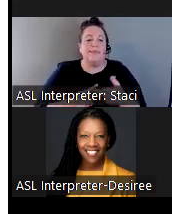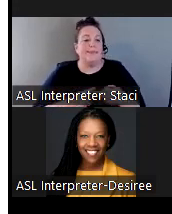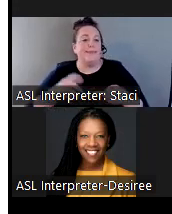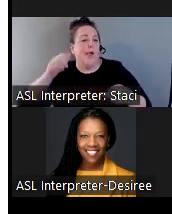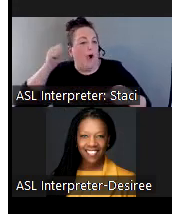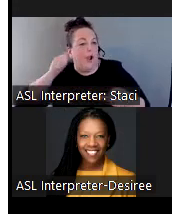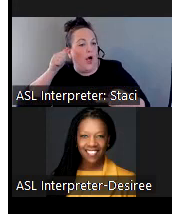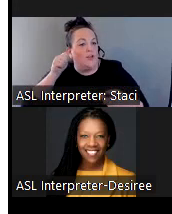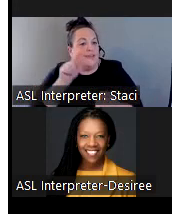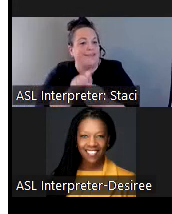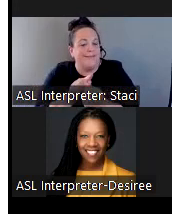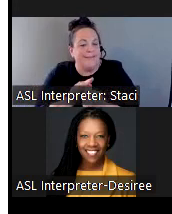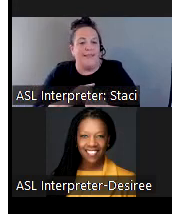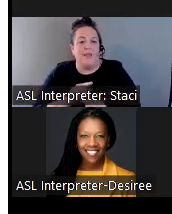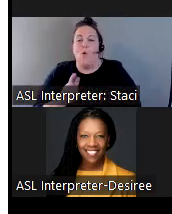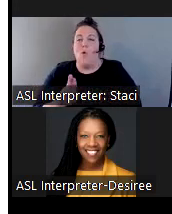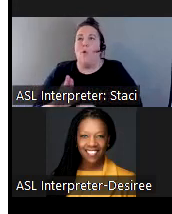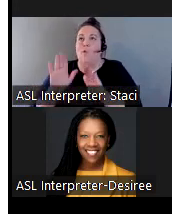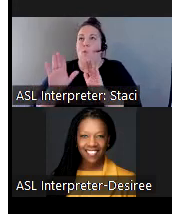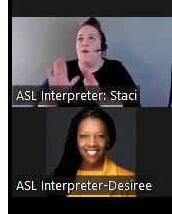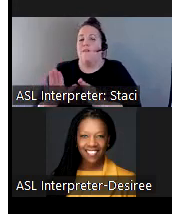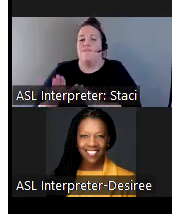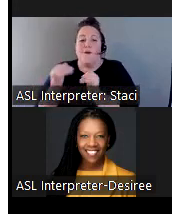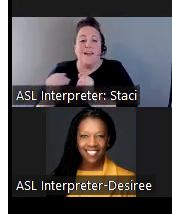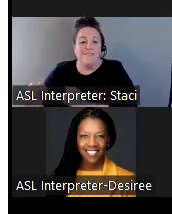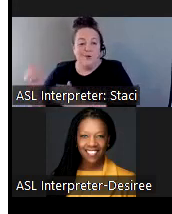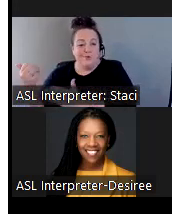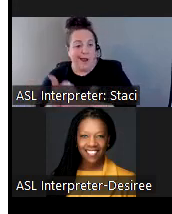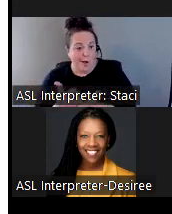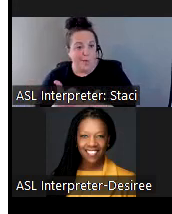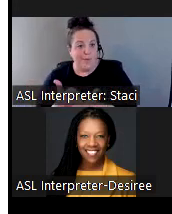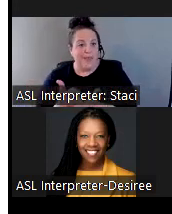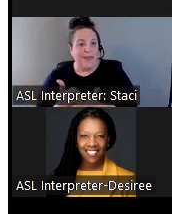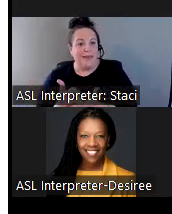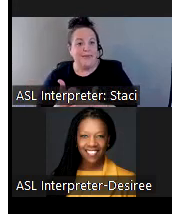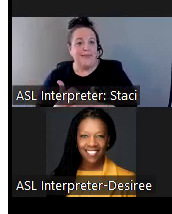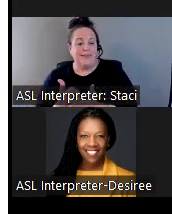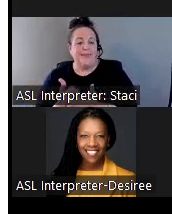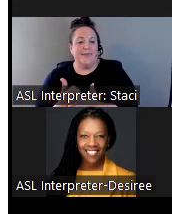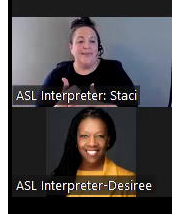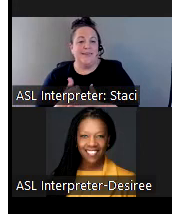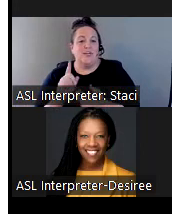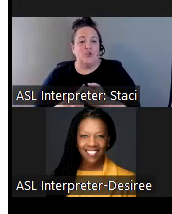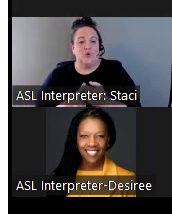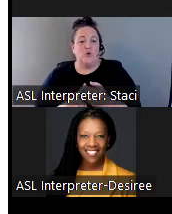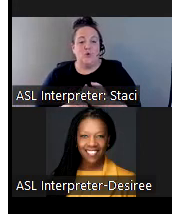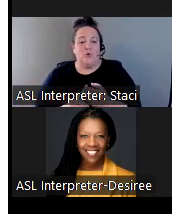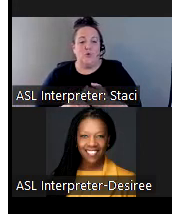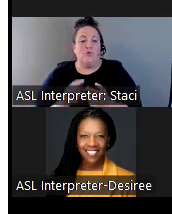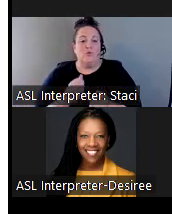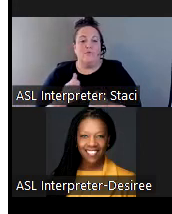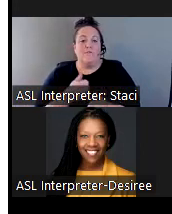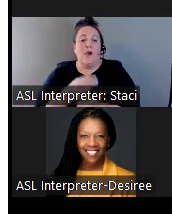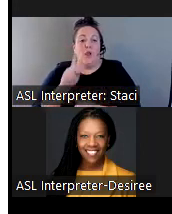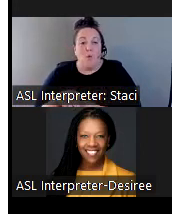the child, if one of our wonderful individuals who are helping us shore up this loss to follow-up problem sees the child,